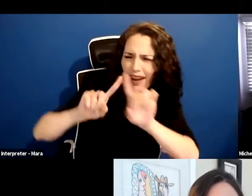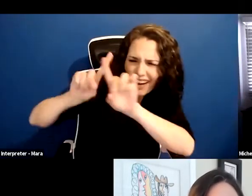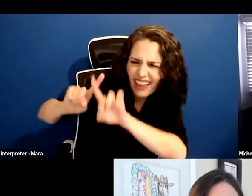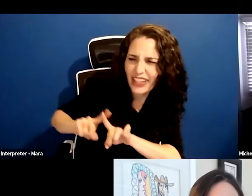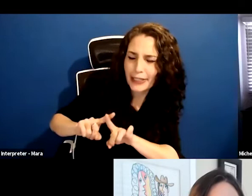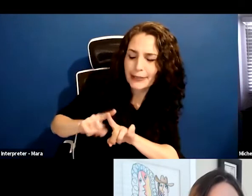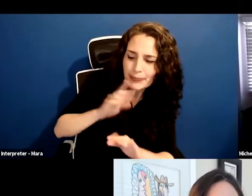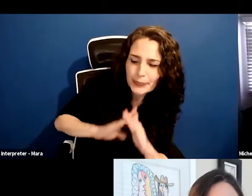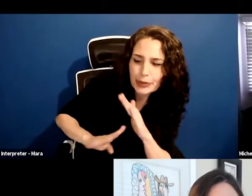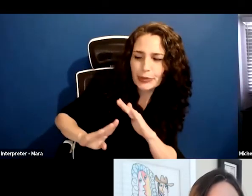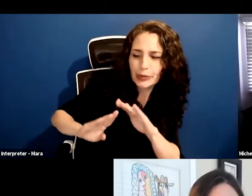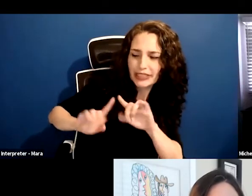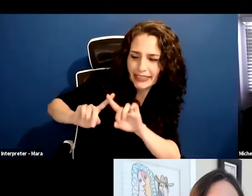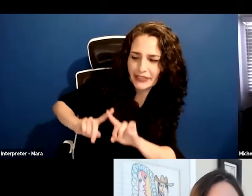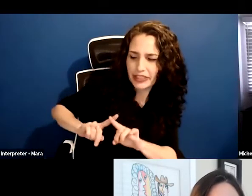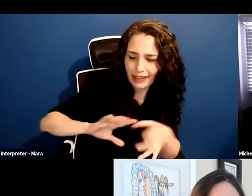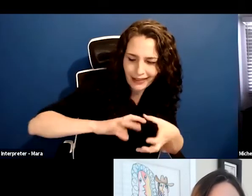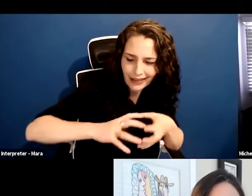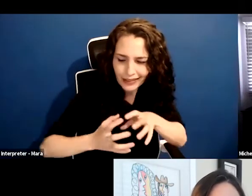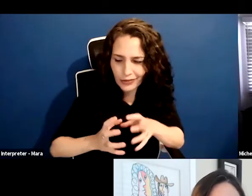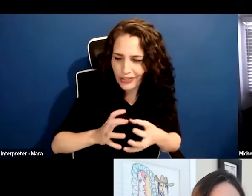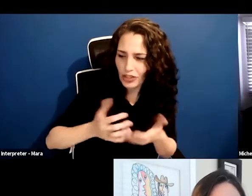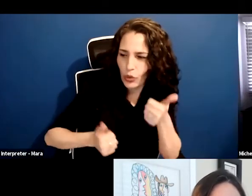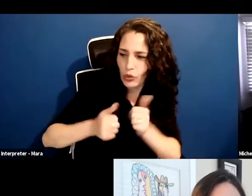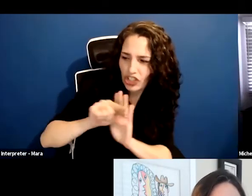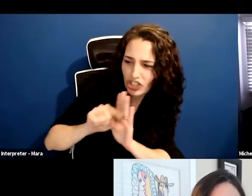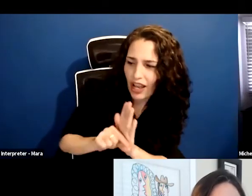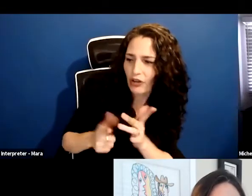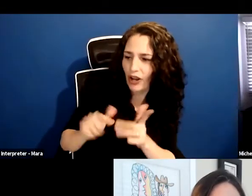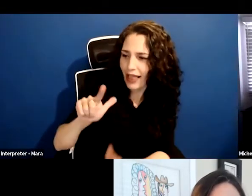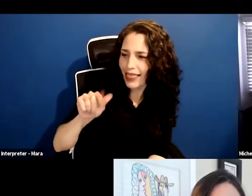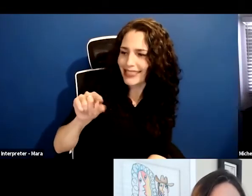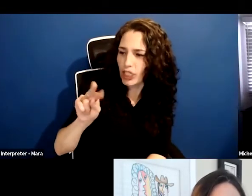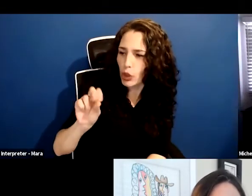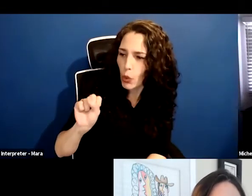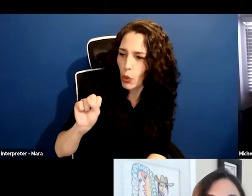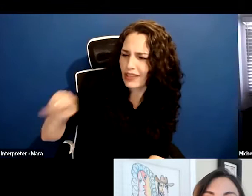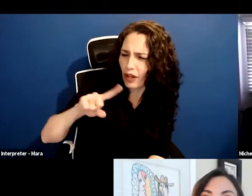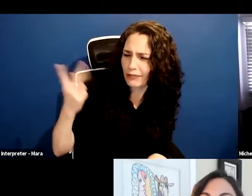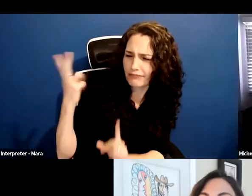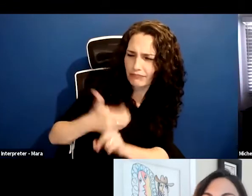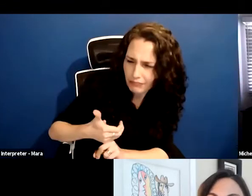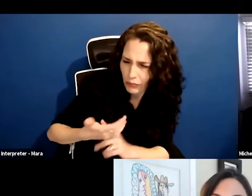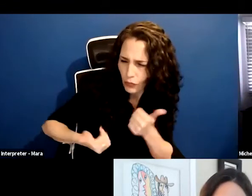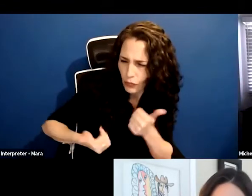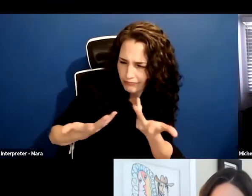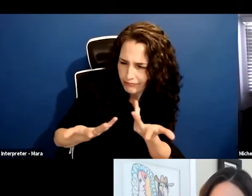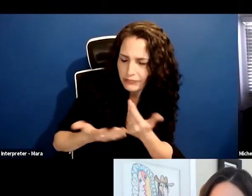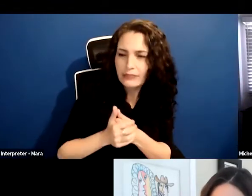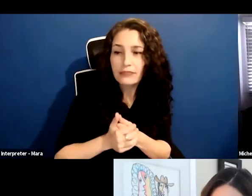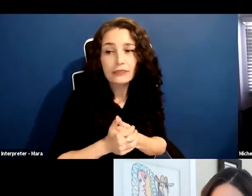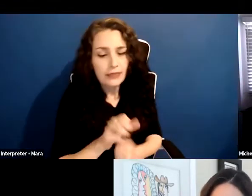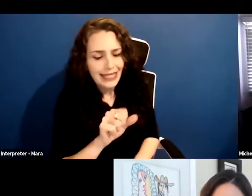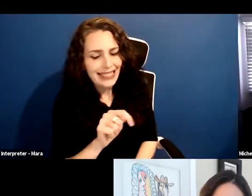like the intersectionality and what genre the Latinos are starring in? Well, one of the really neat things